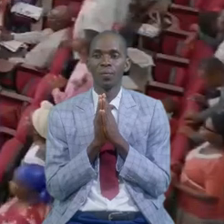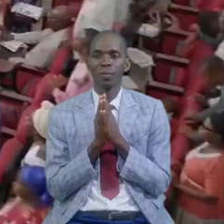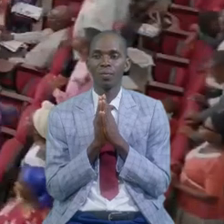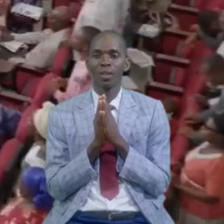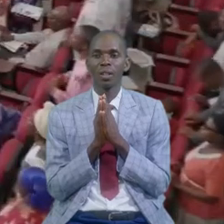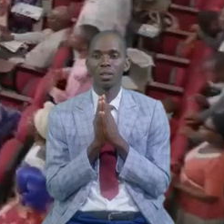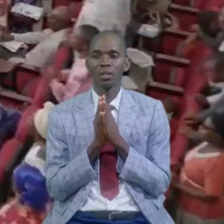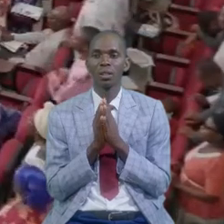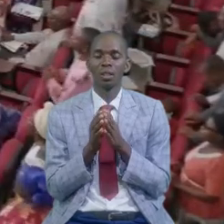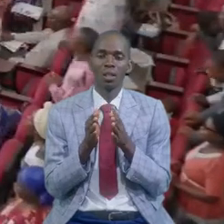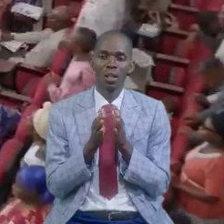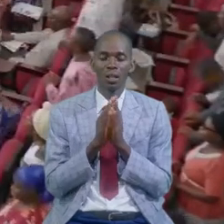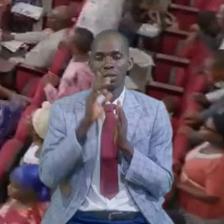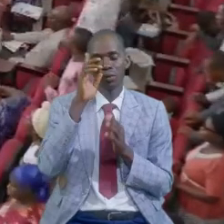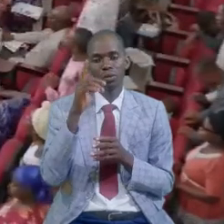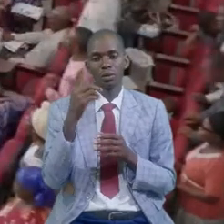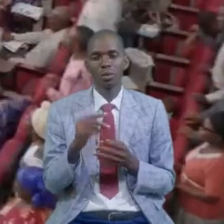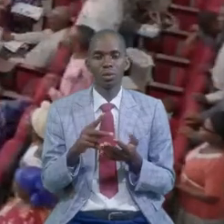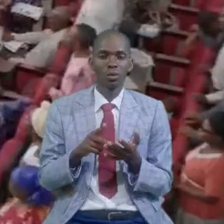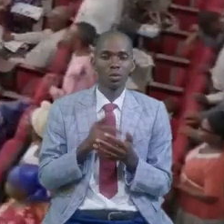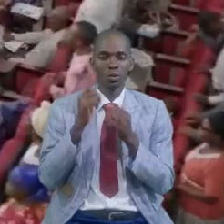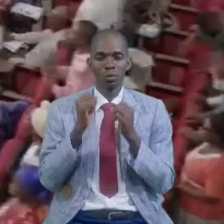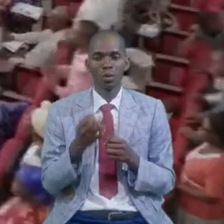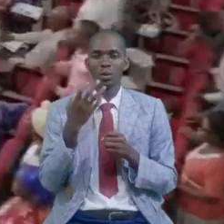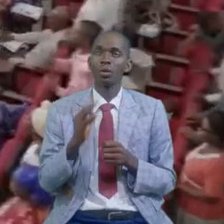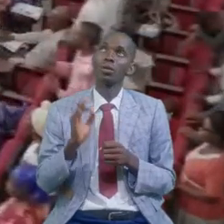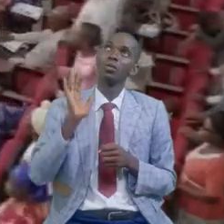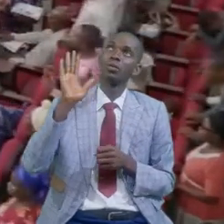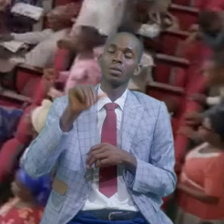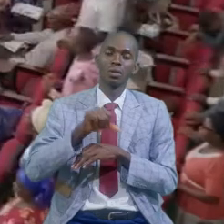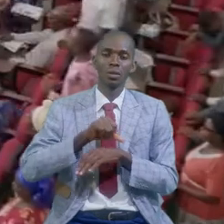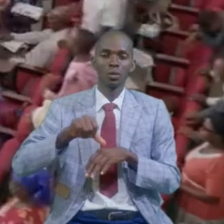Double portion of the anointing. Ask.